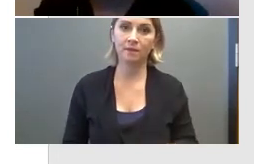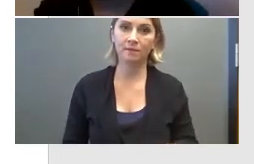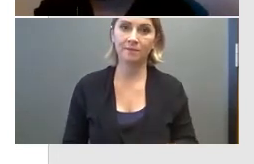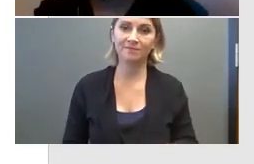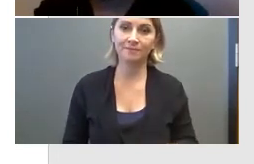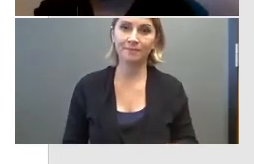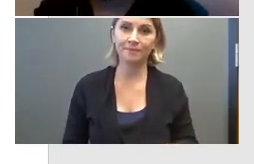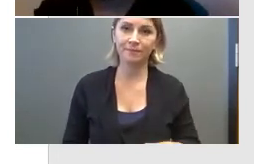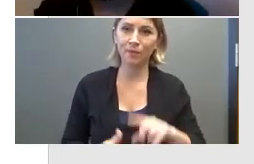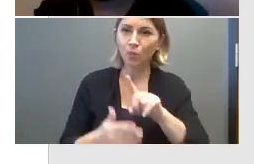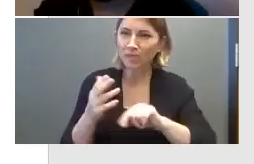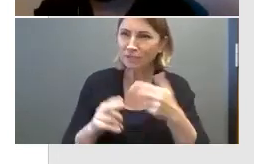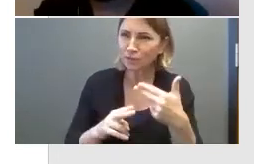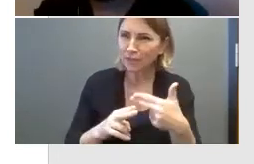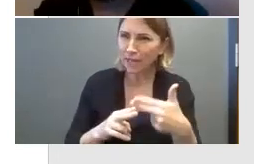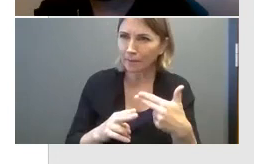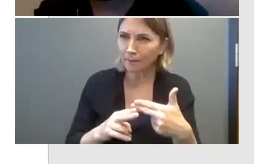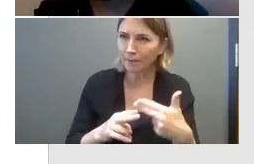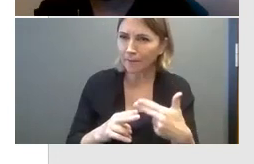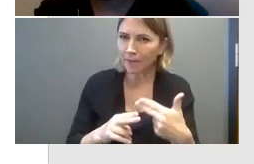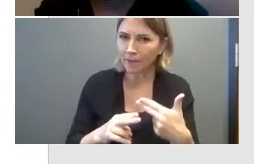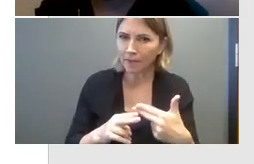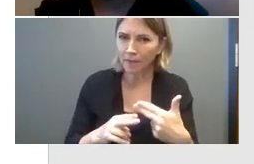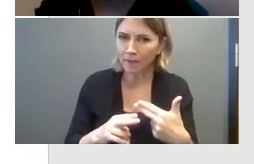Could you tell me your name?